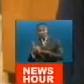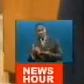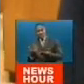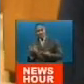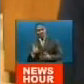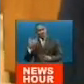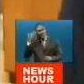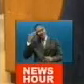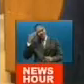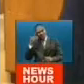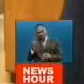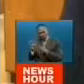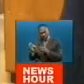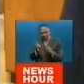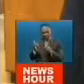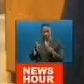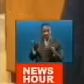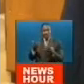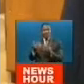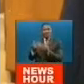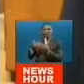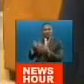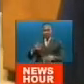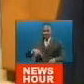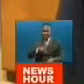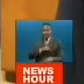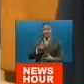these processes, including approval from cabinet and parliament,